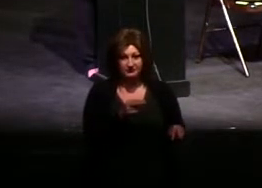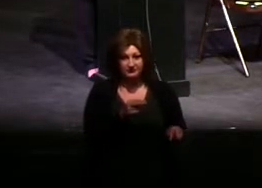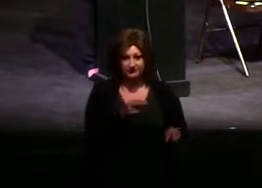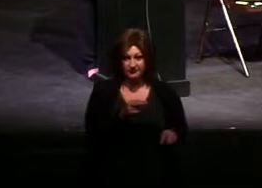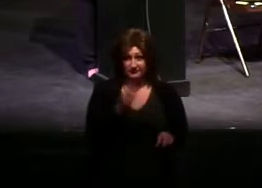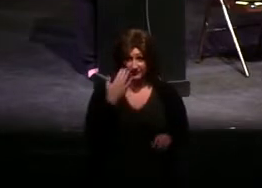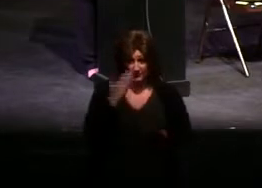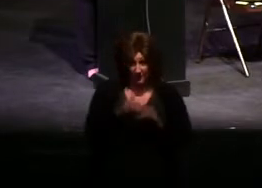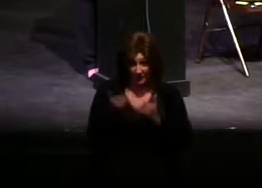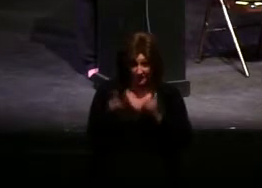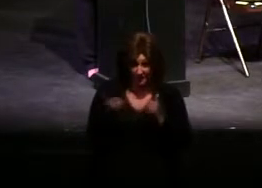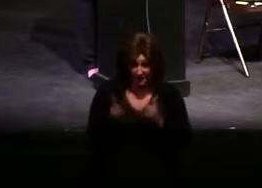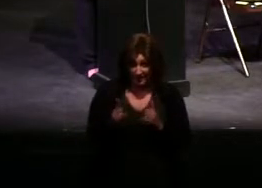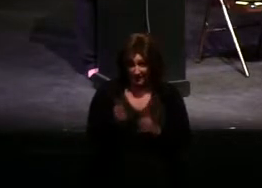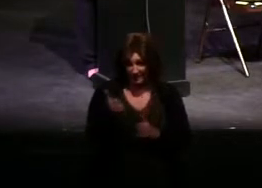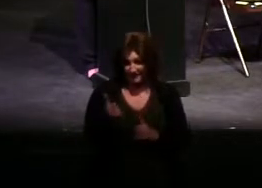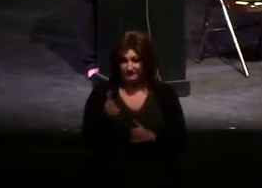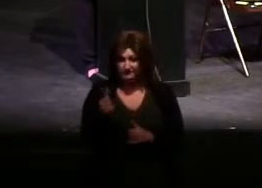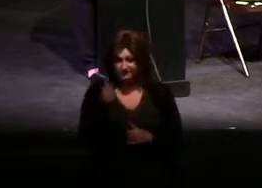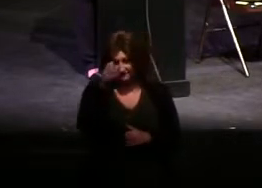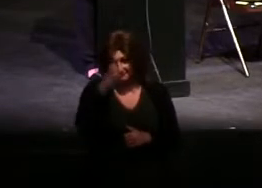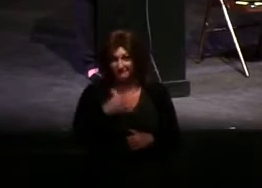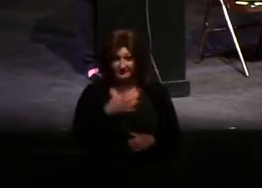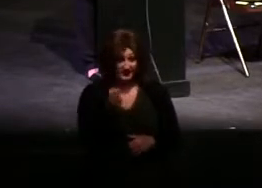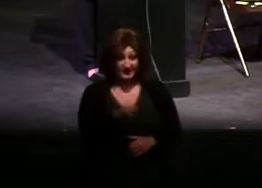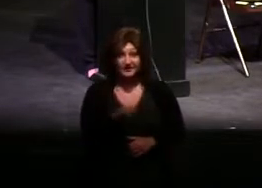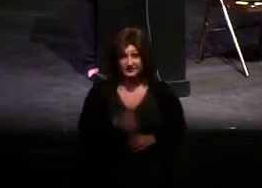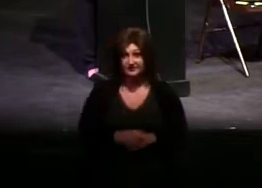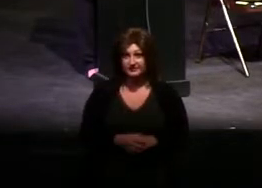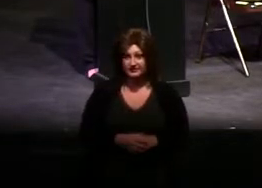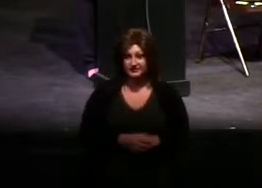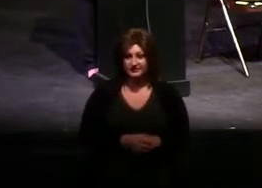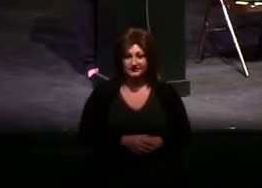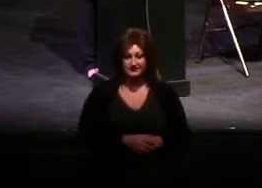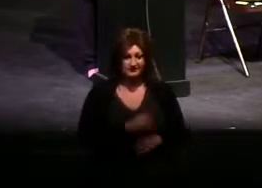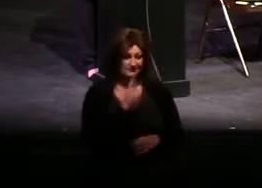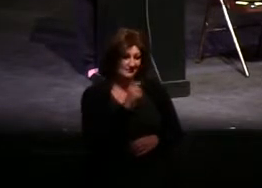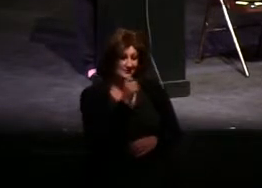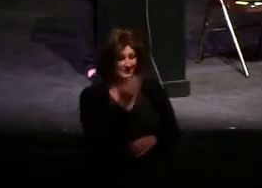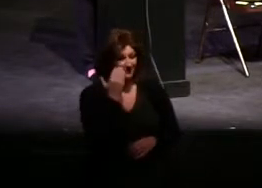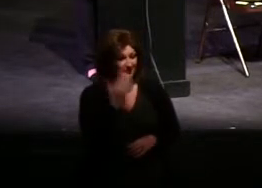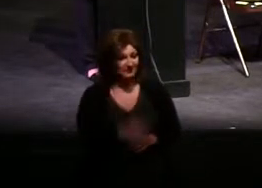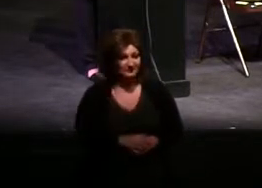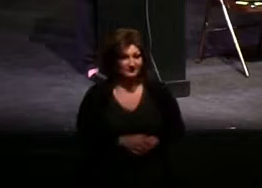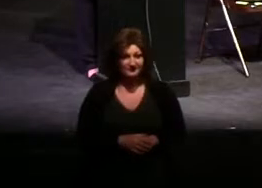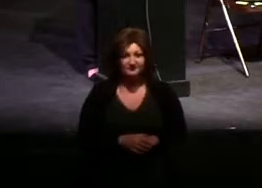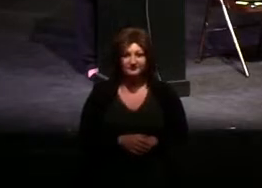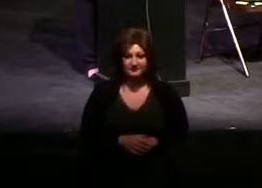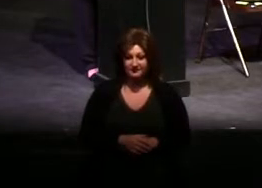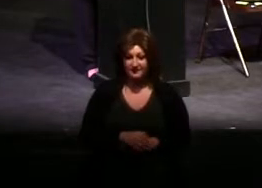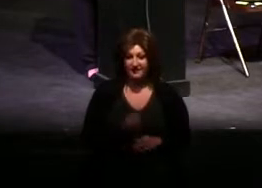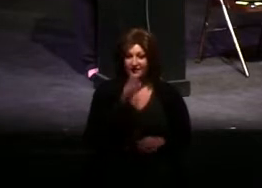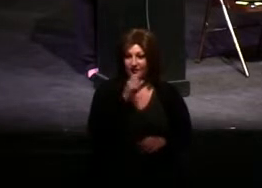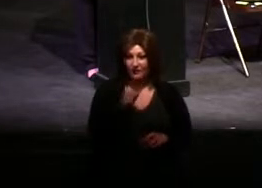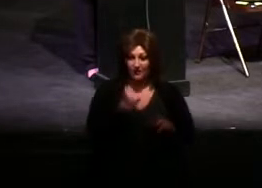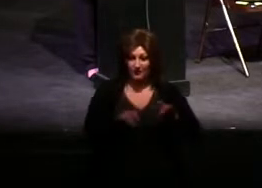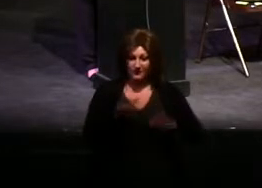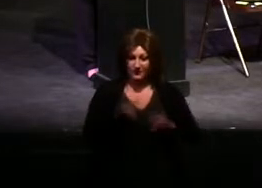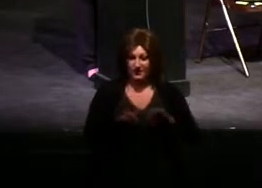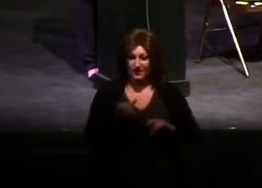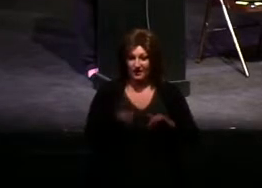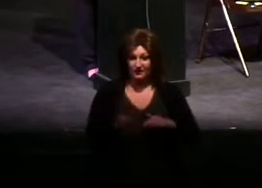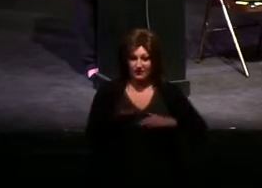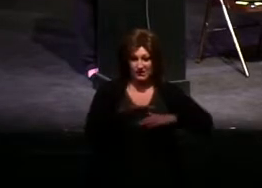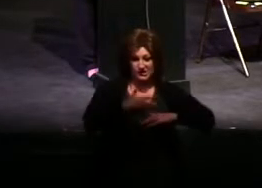know how to play?" says Brazos. "Yes." "Oh, I bet you don't." An old piano stands closed